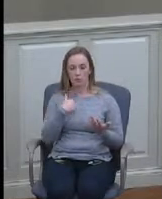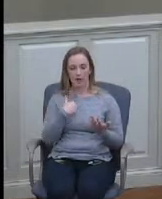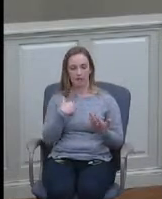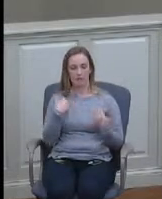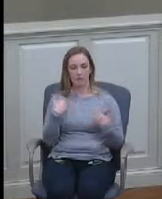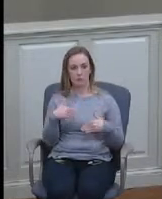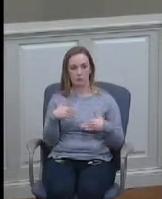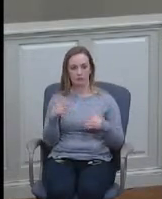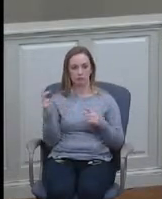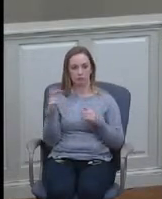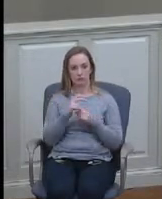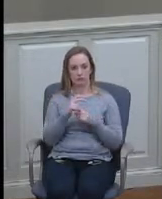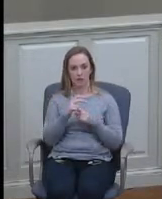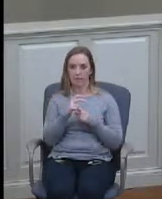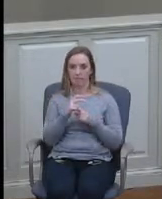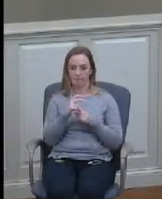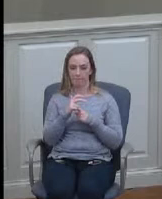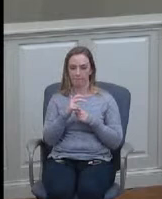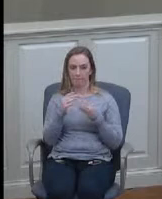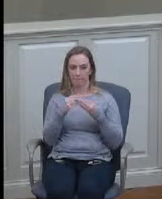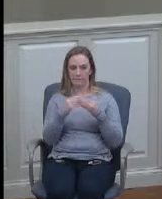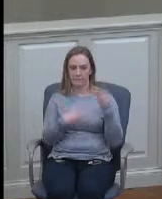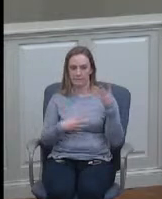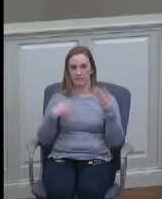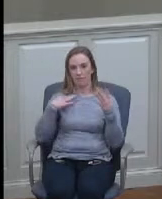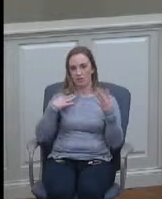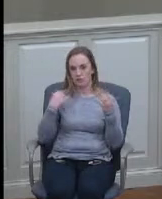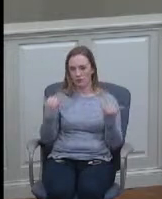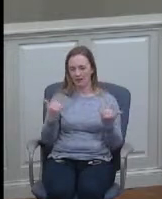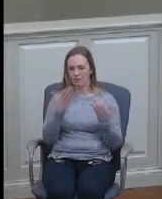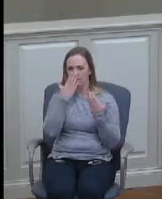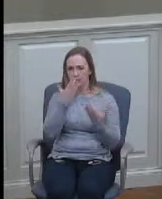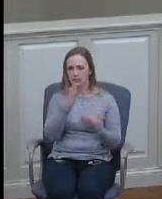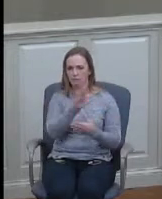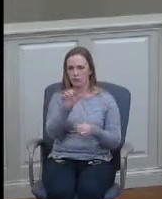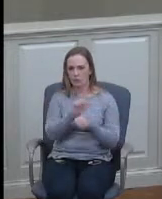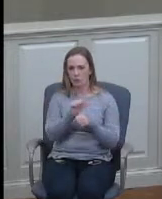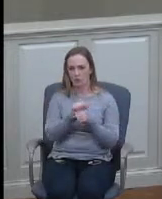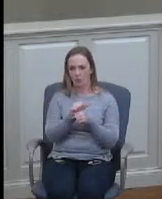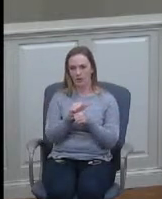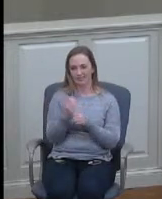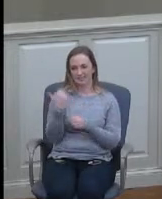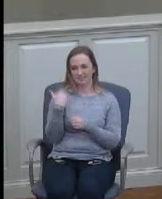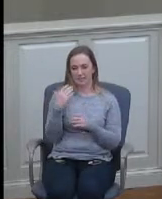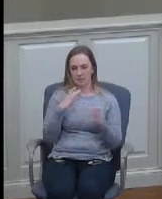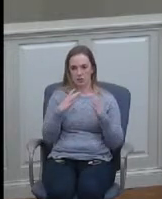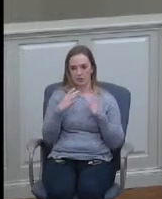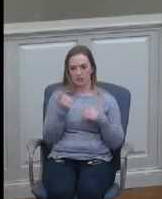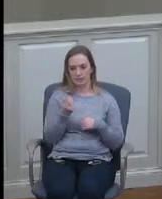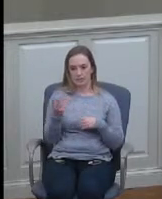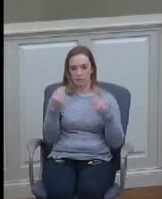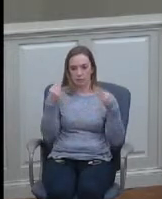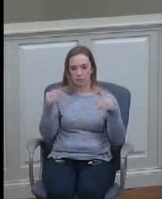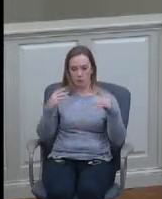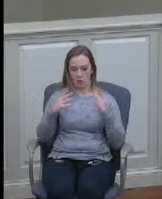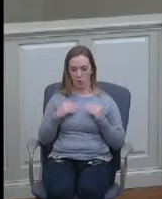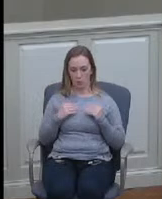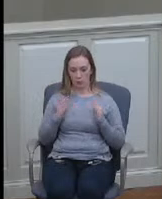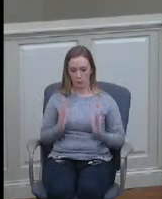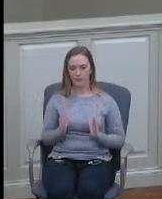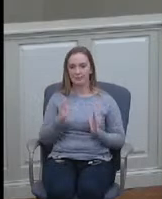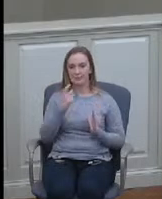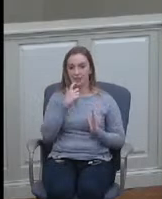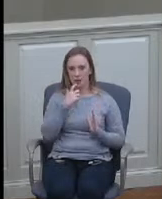top-of-the-line volunteers right now. And thank you for your work over the holidays. Several store owners said that they had